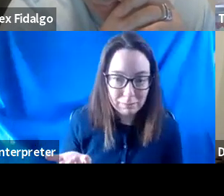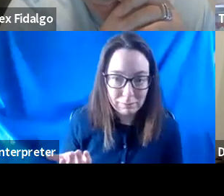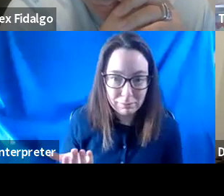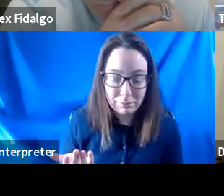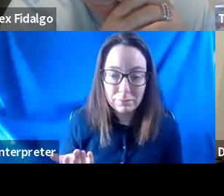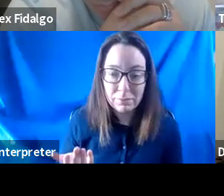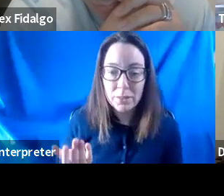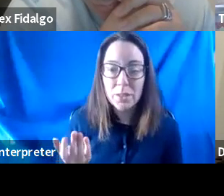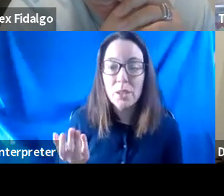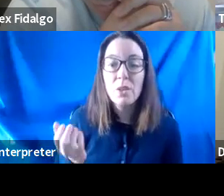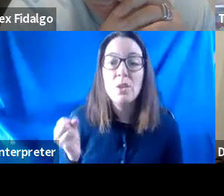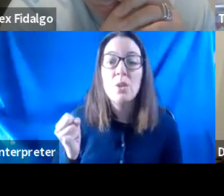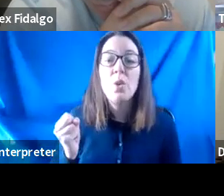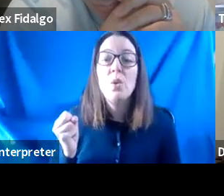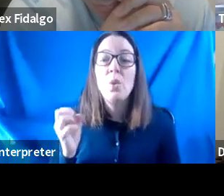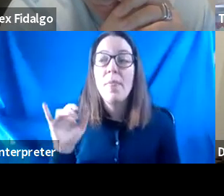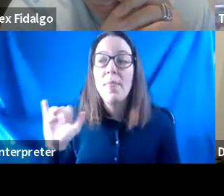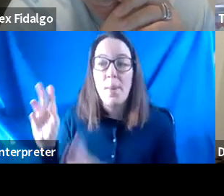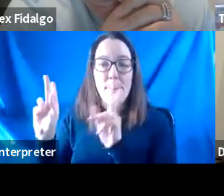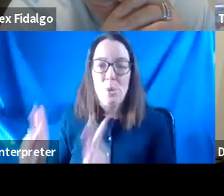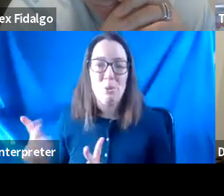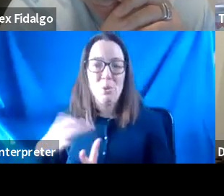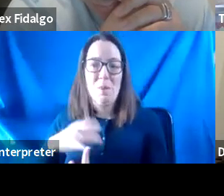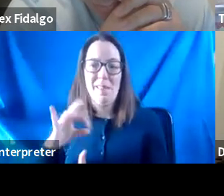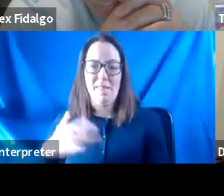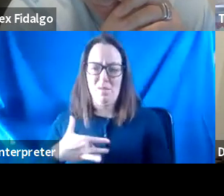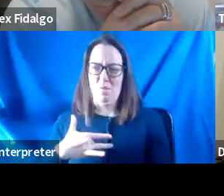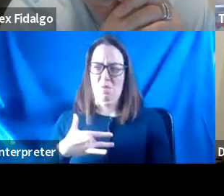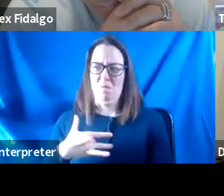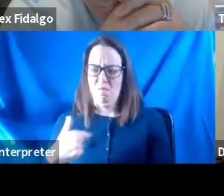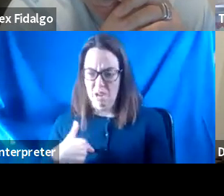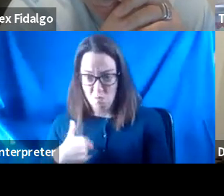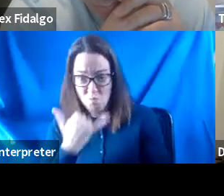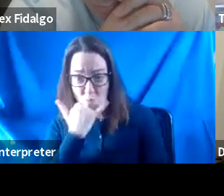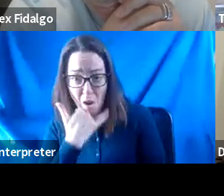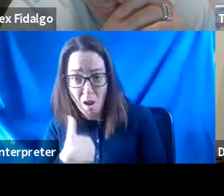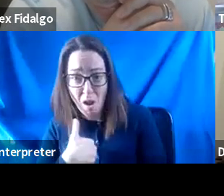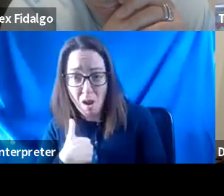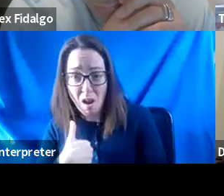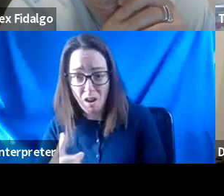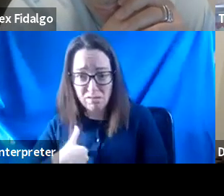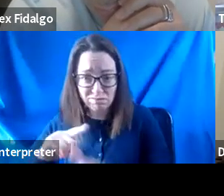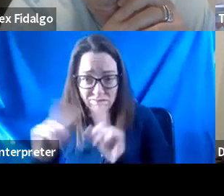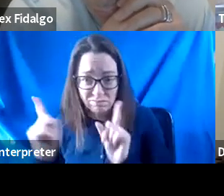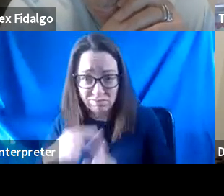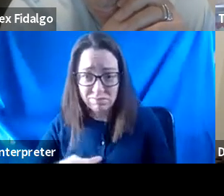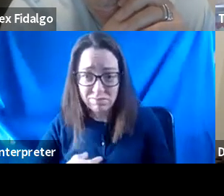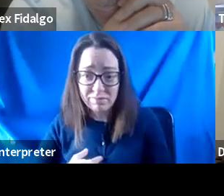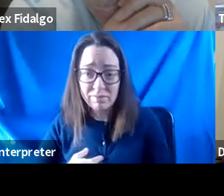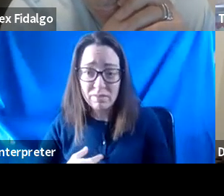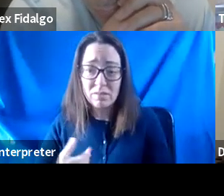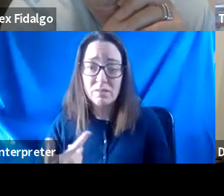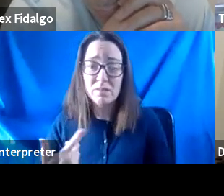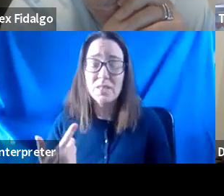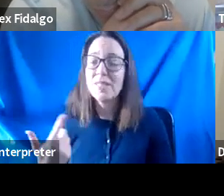indicates that they're doing something either wrong or different, or that there is another way to do it, or that there's